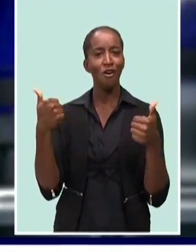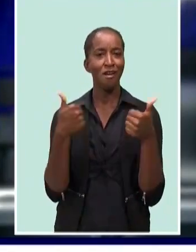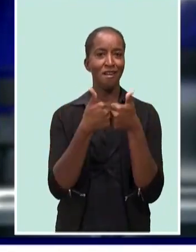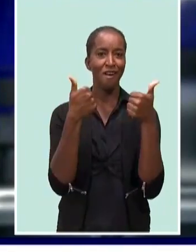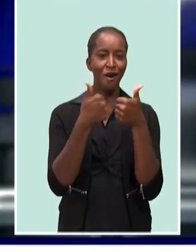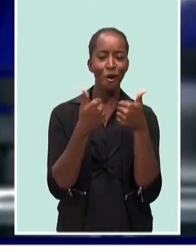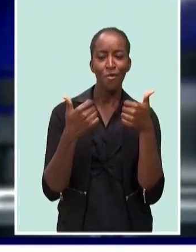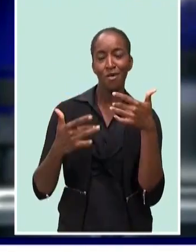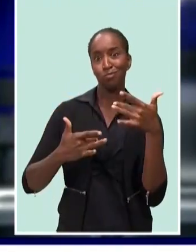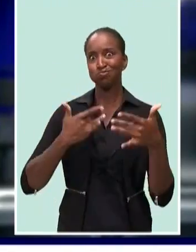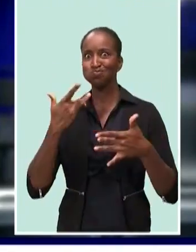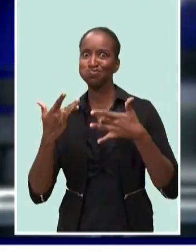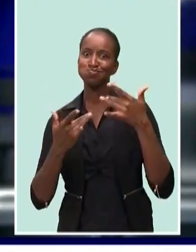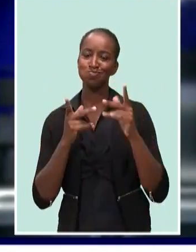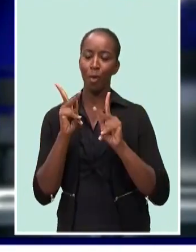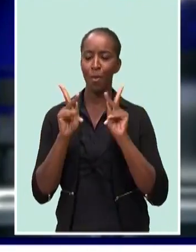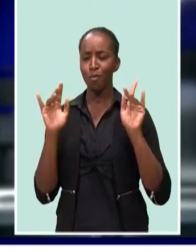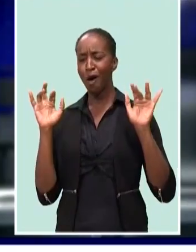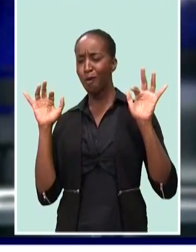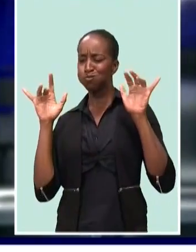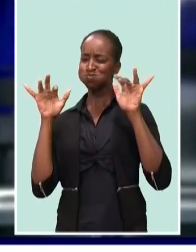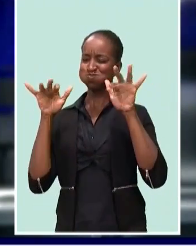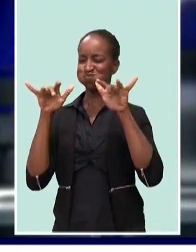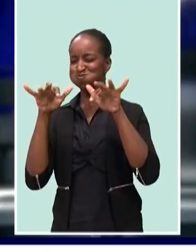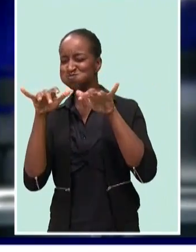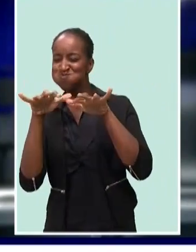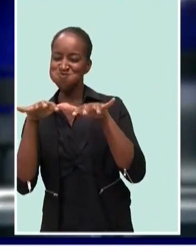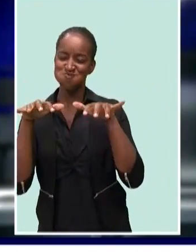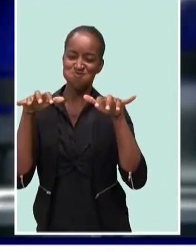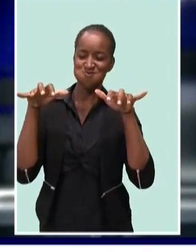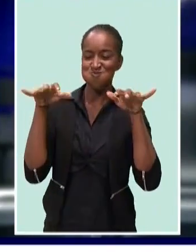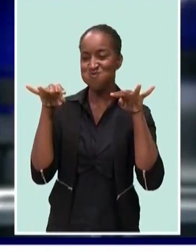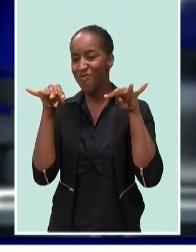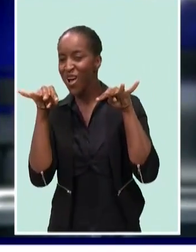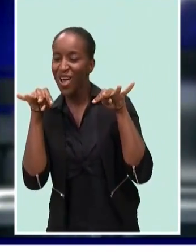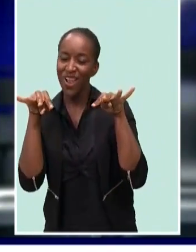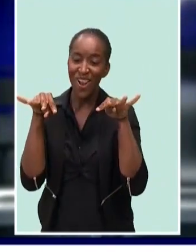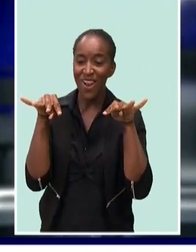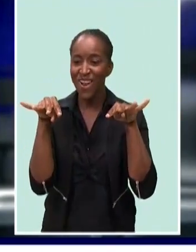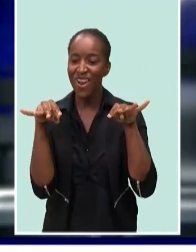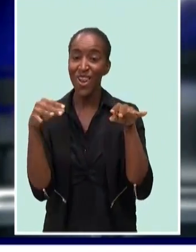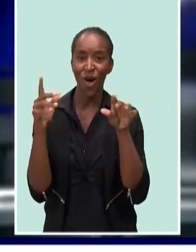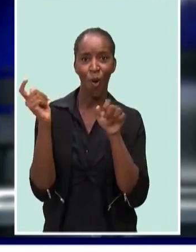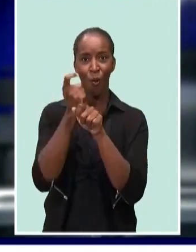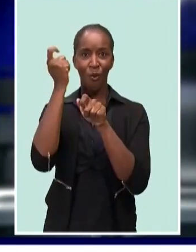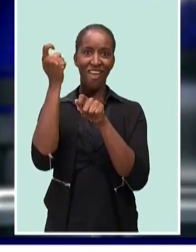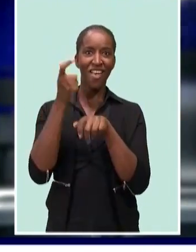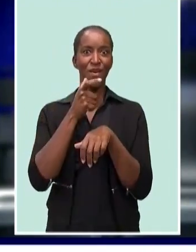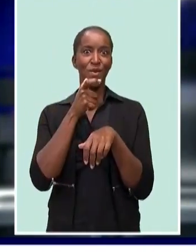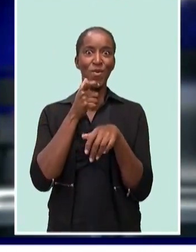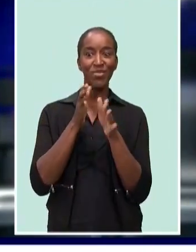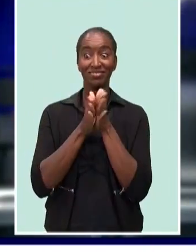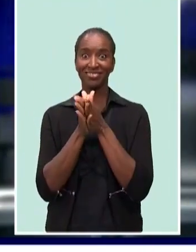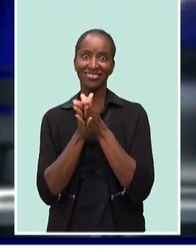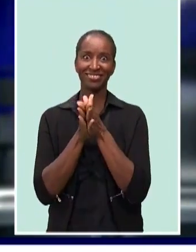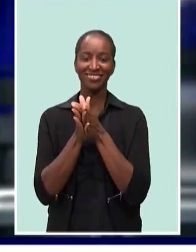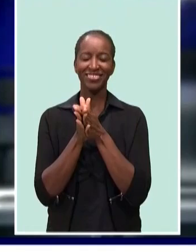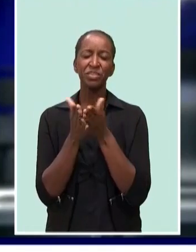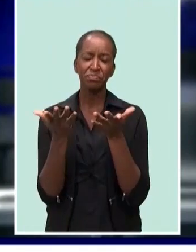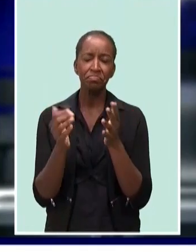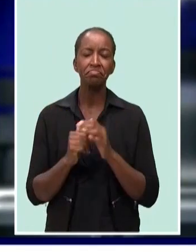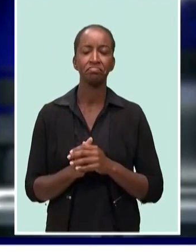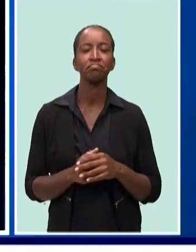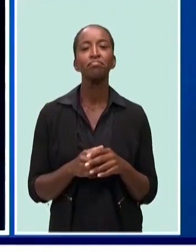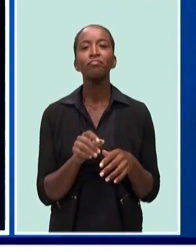stadium used to be bursting at the seams with people coming in to see who would take the crown. So now let's bring up those figures for 2016.